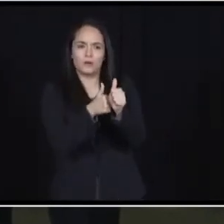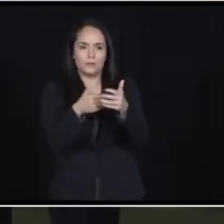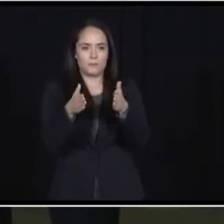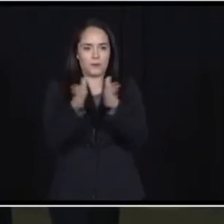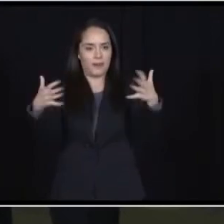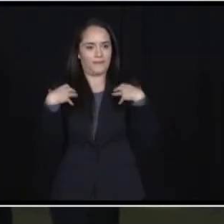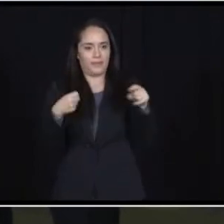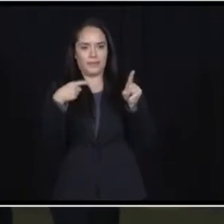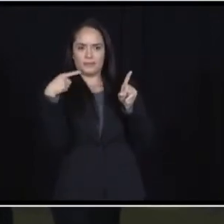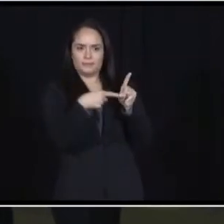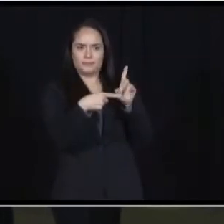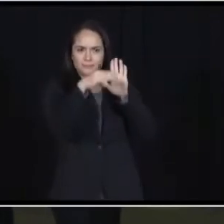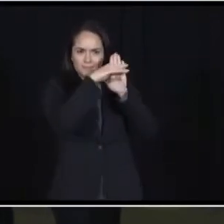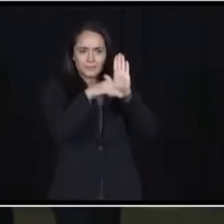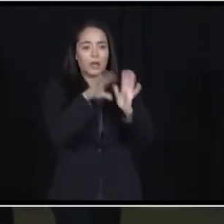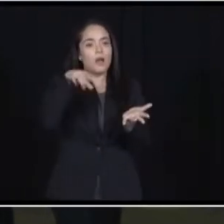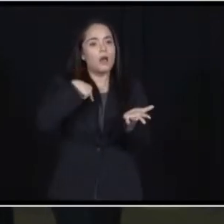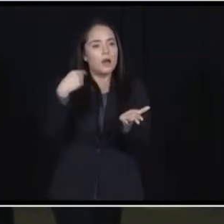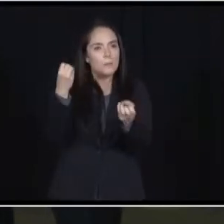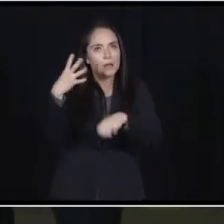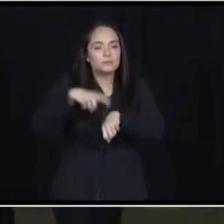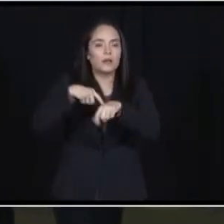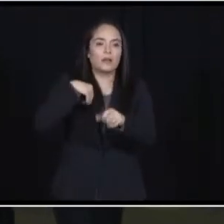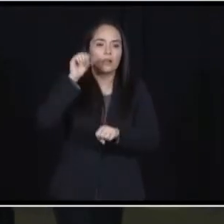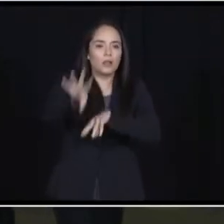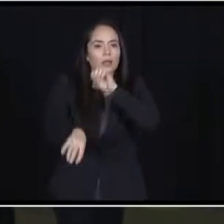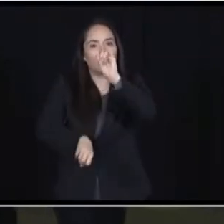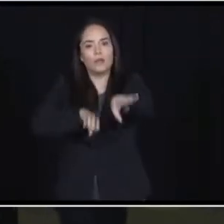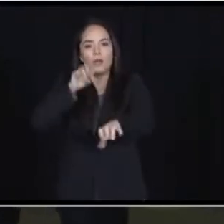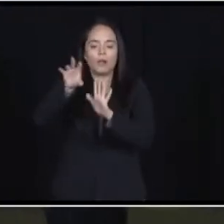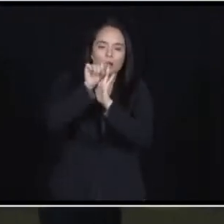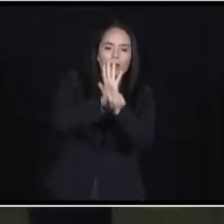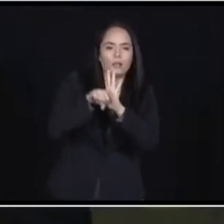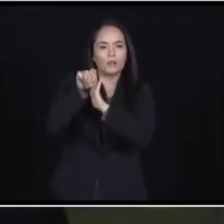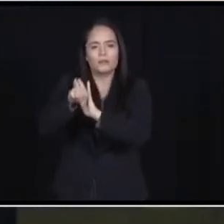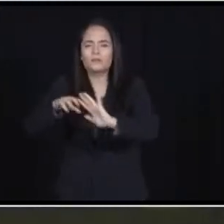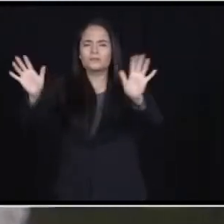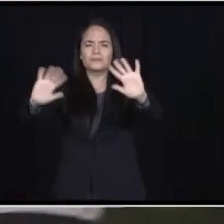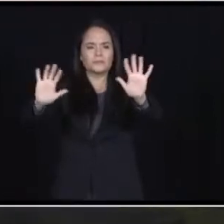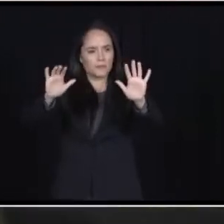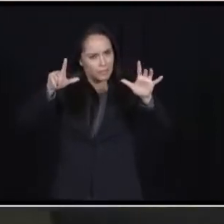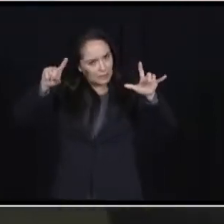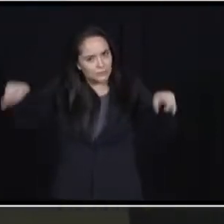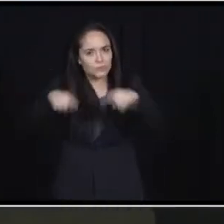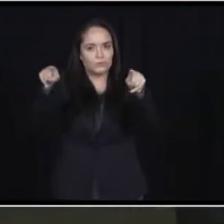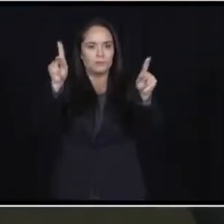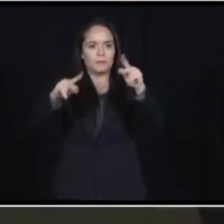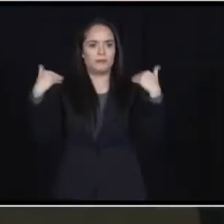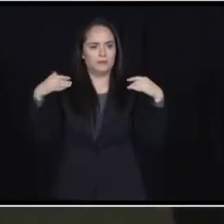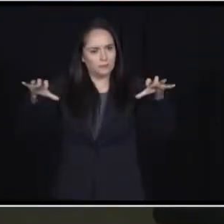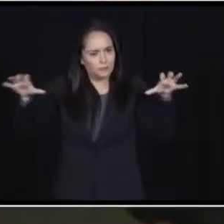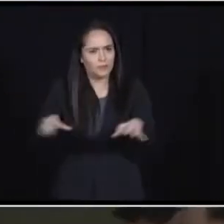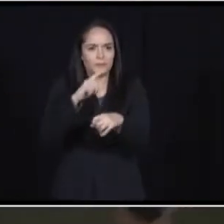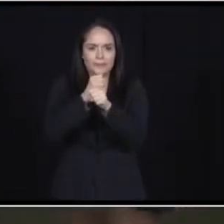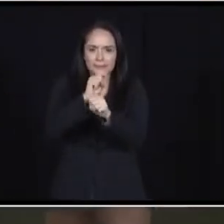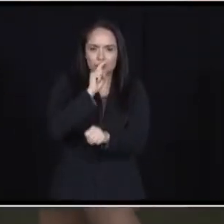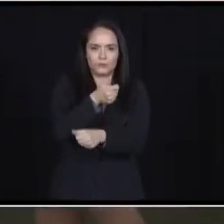we want everyone to be in the green zone, we all have to do our part. Follow up? We're